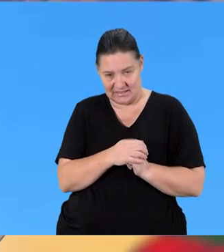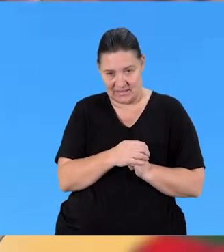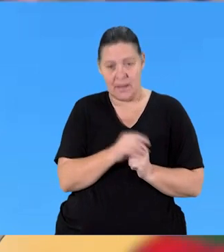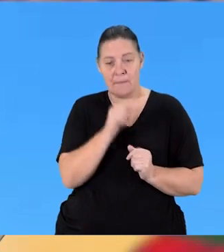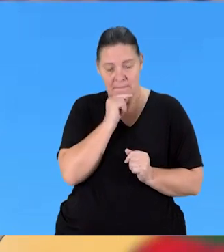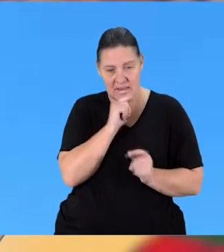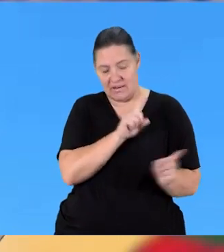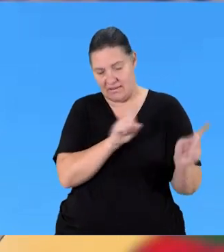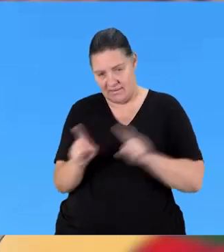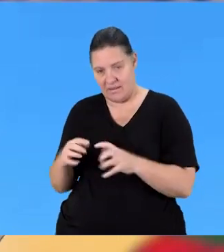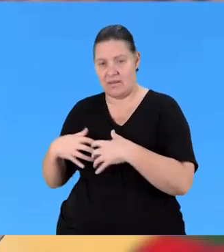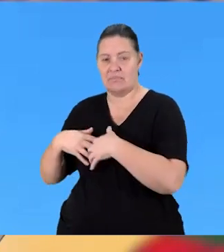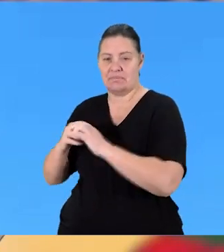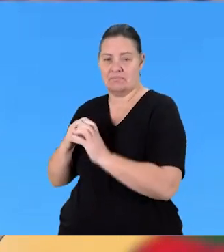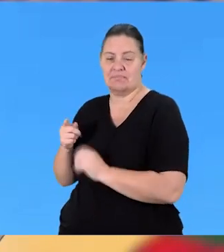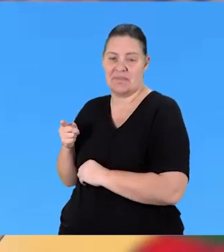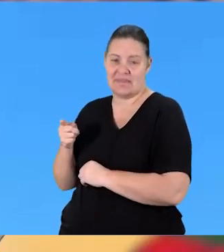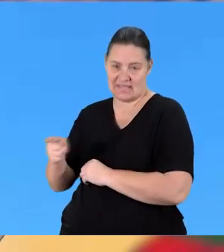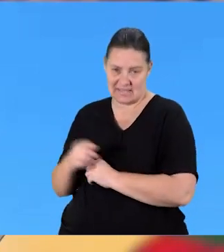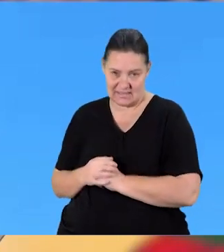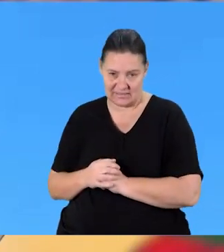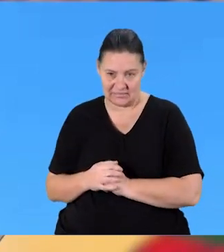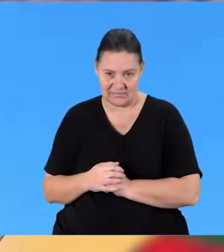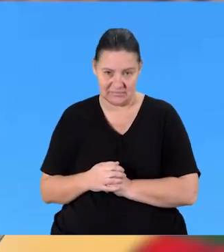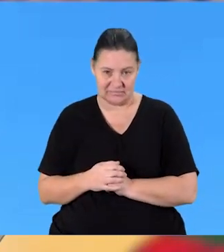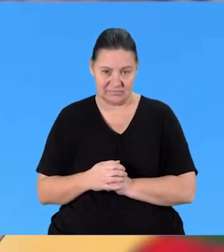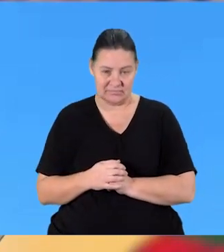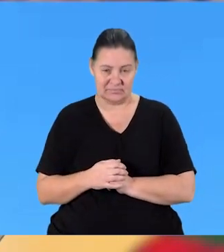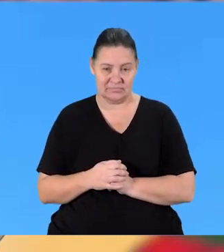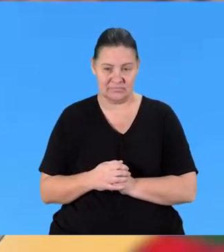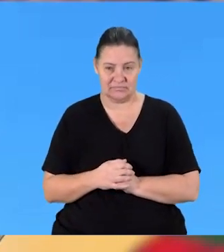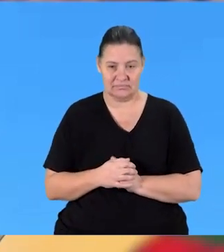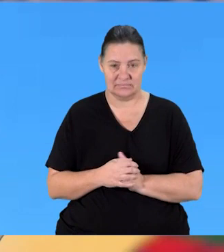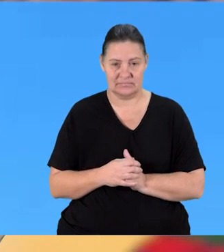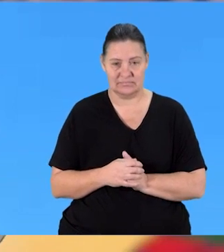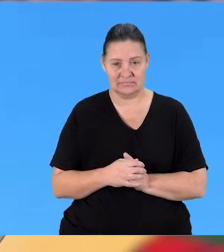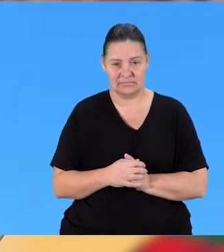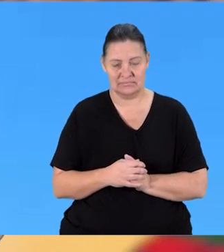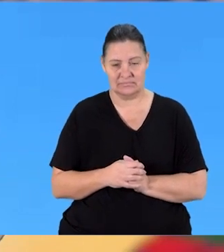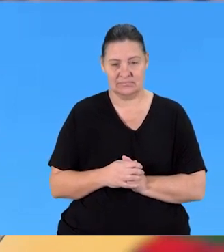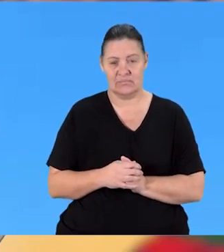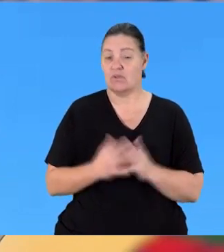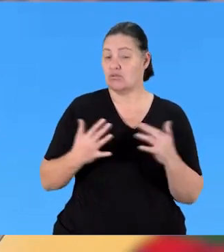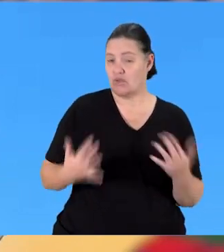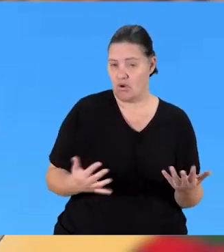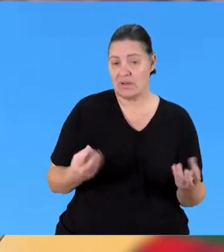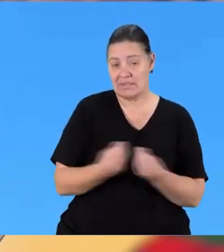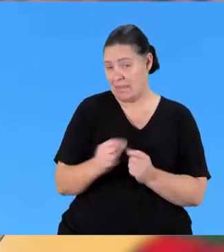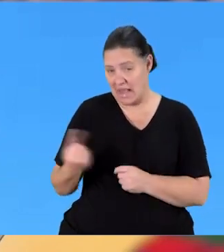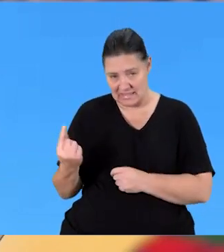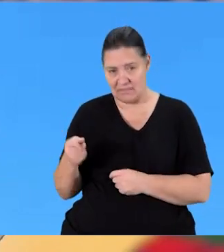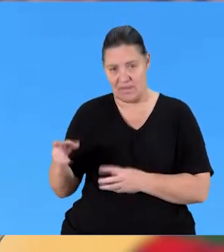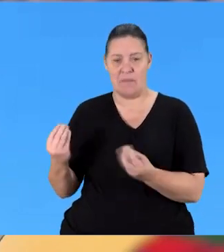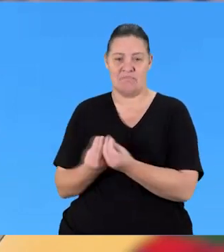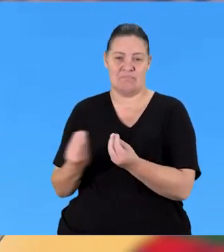particular element has reacted with this particular element and also reacted with this particular element to form something else. Now that